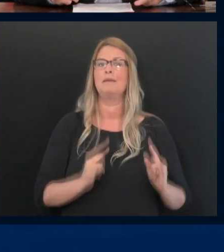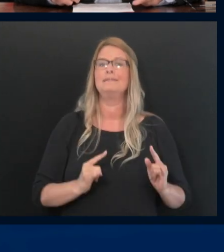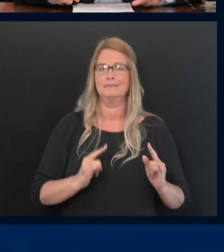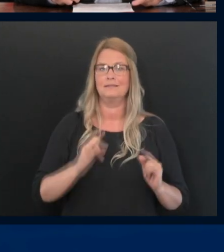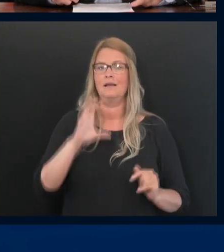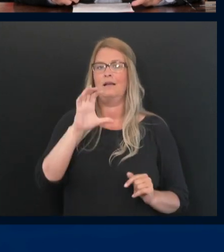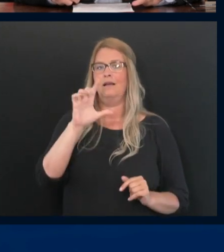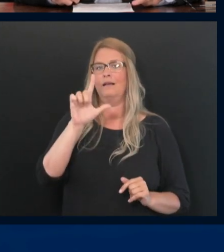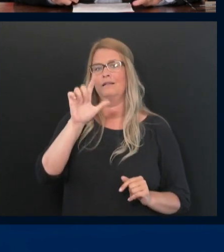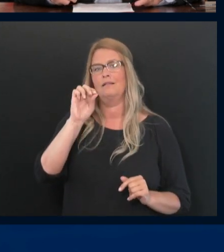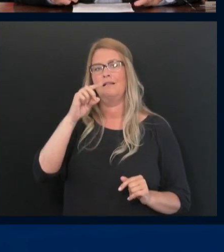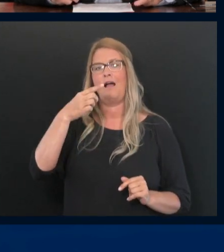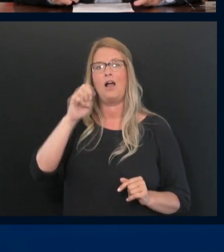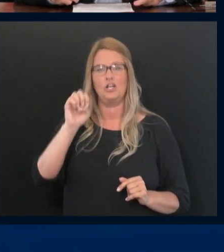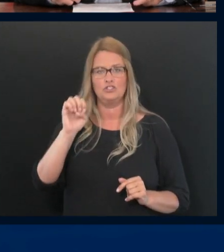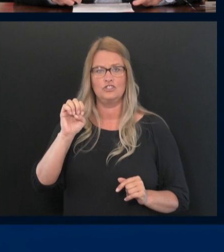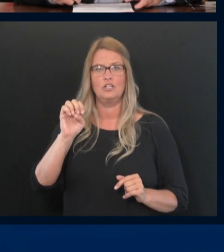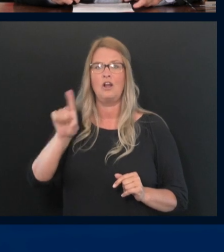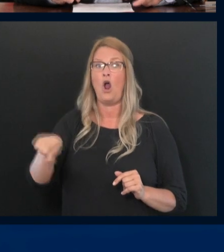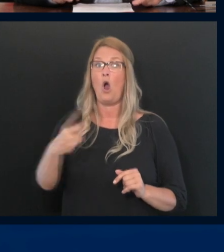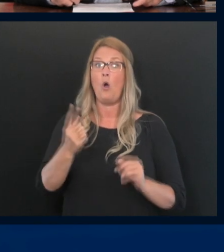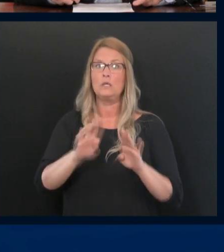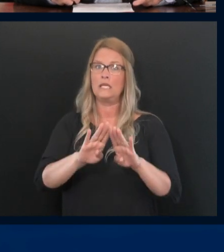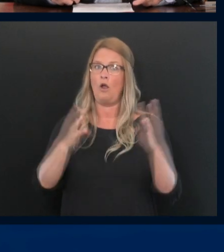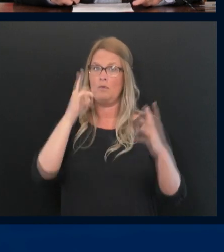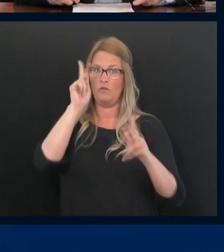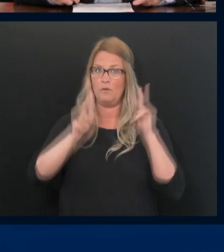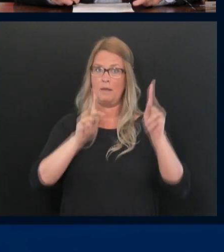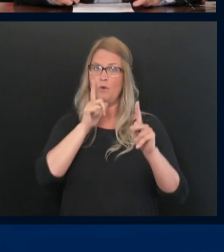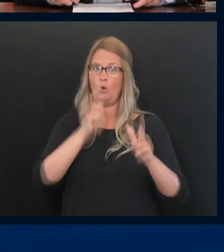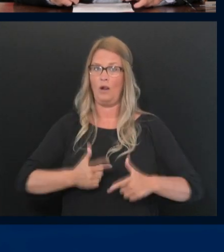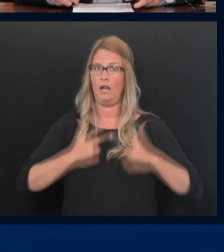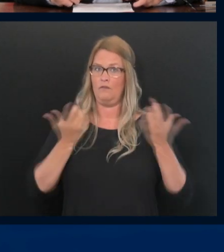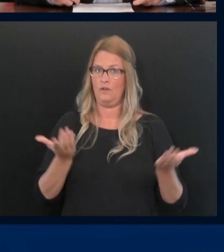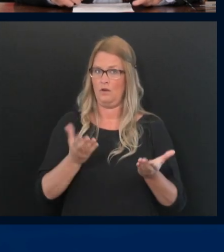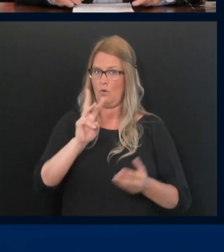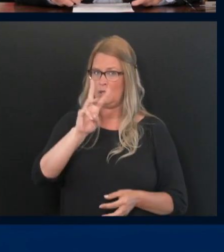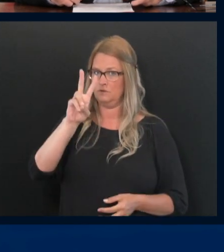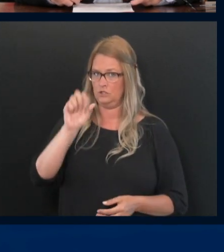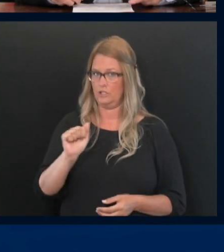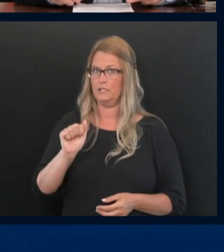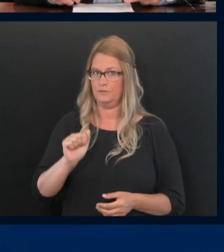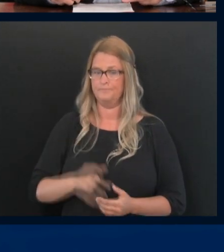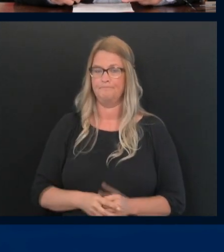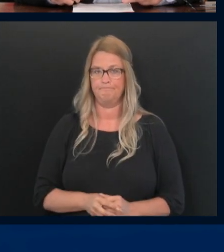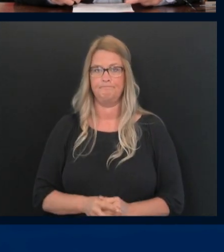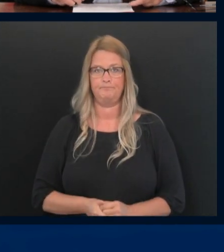that, then to only in-state residents again. Now,